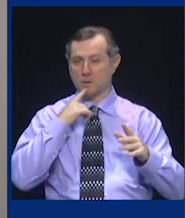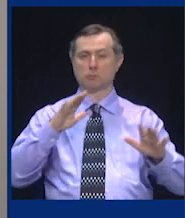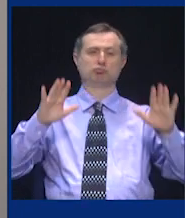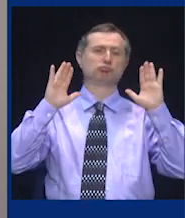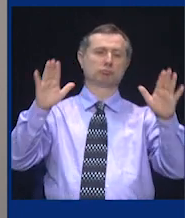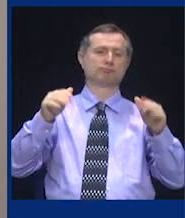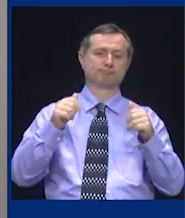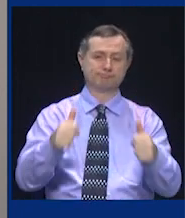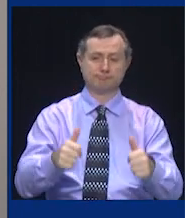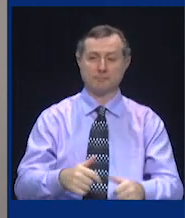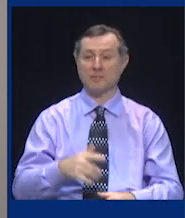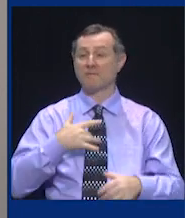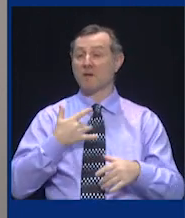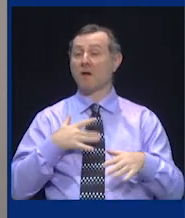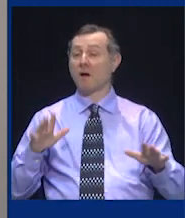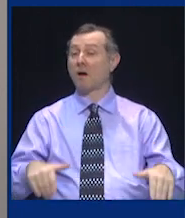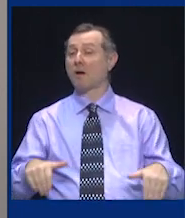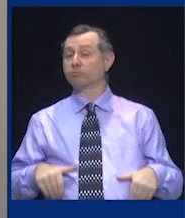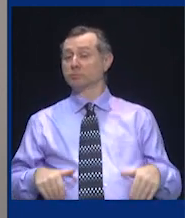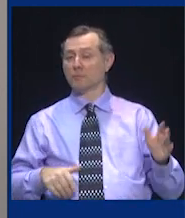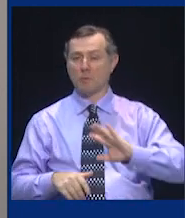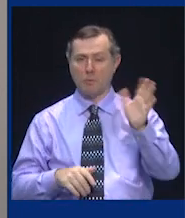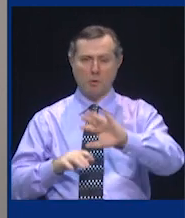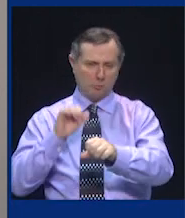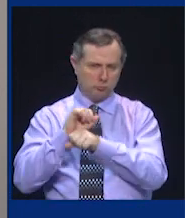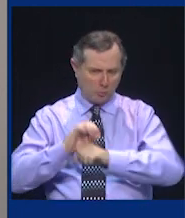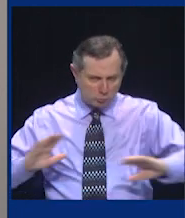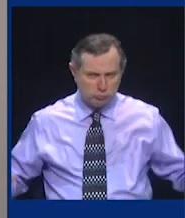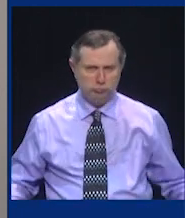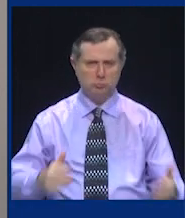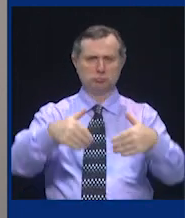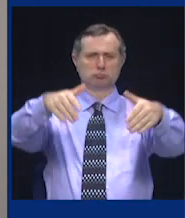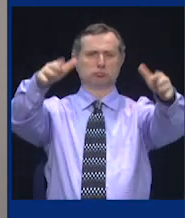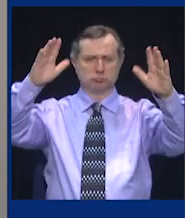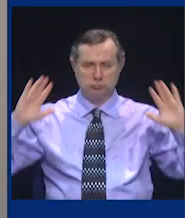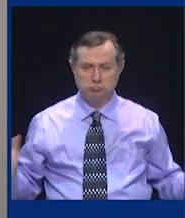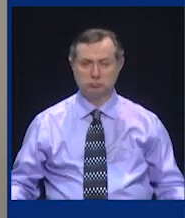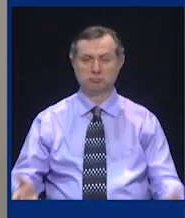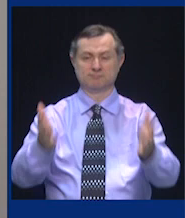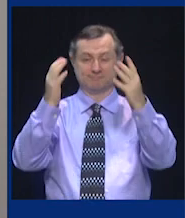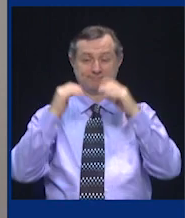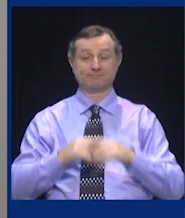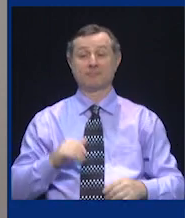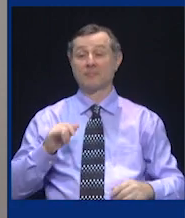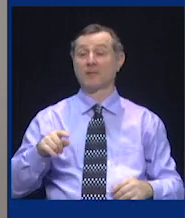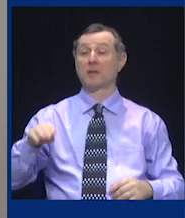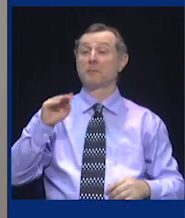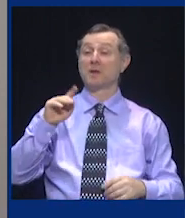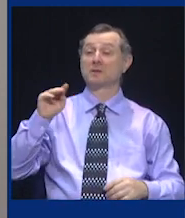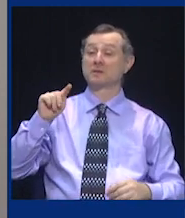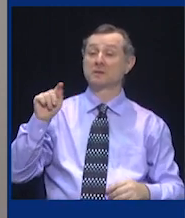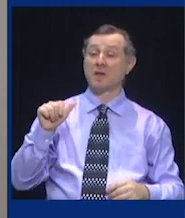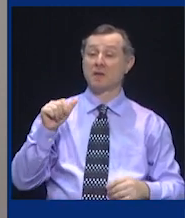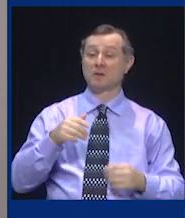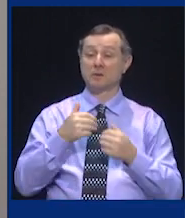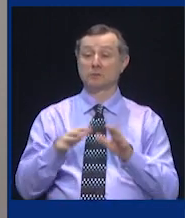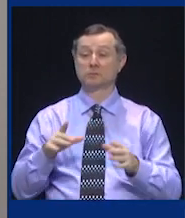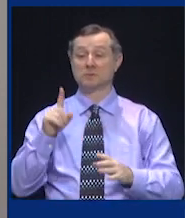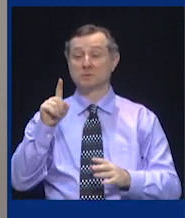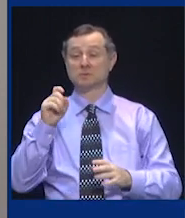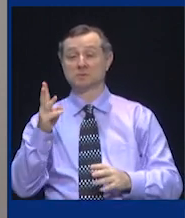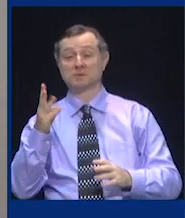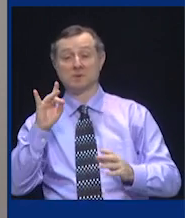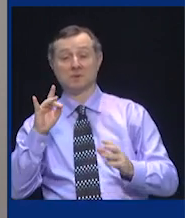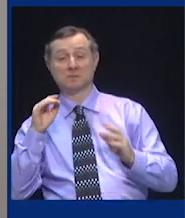can and have to do better. So over the course of this crisis, the MTA lost 168 brave heroes.